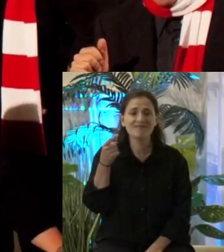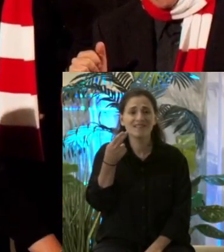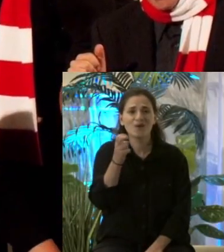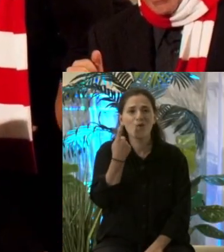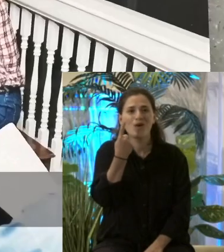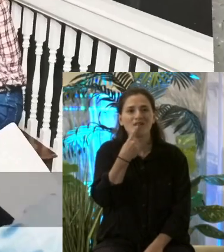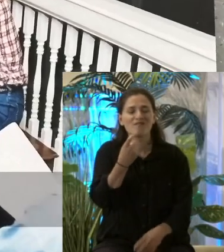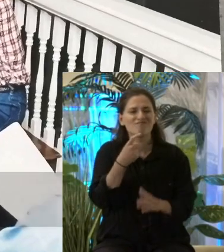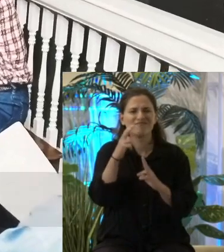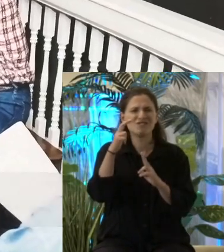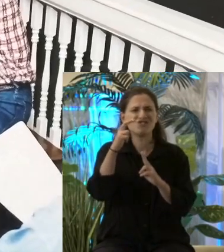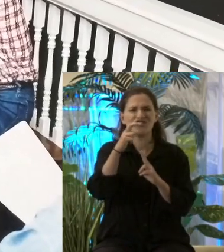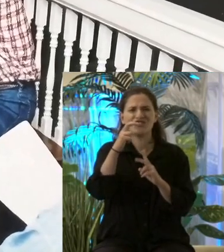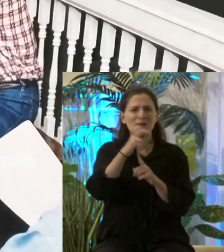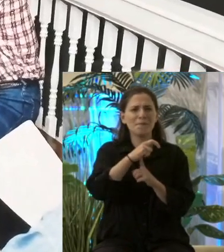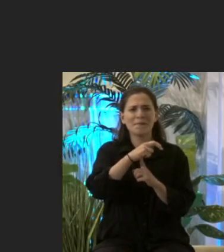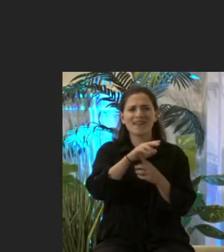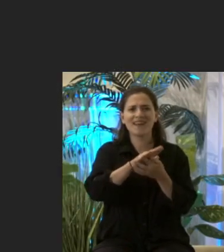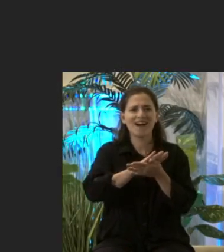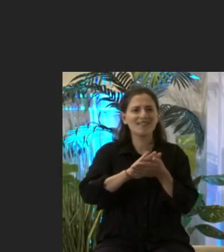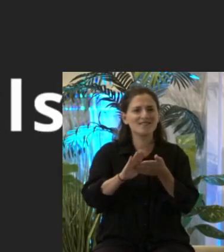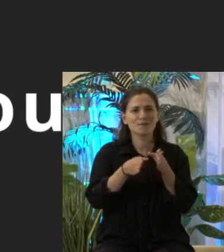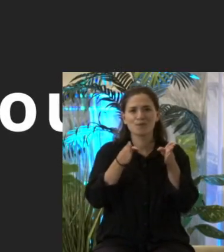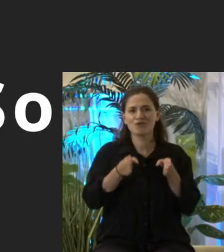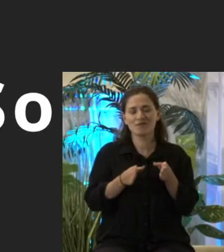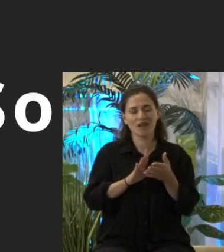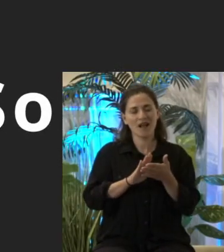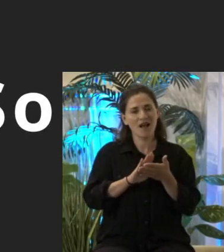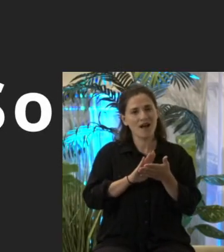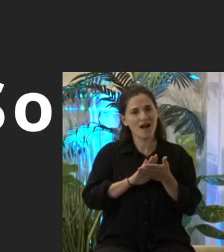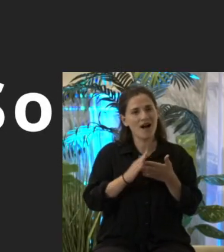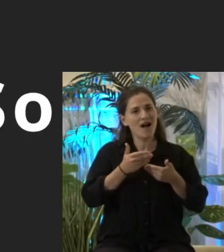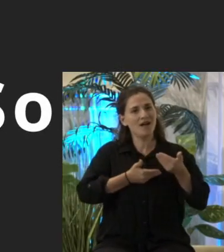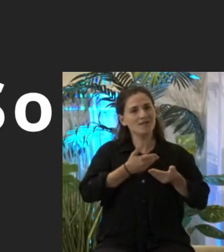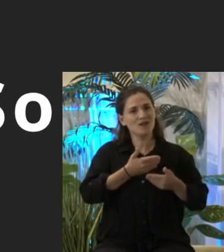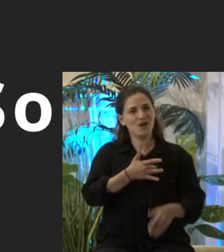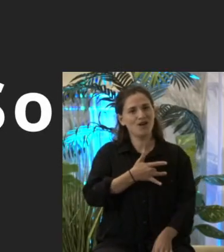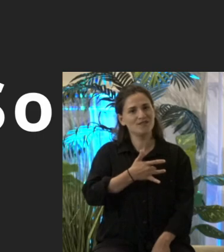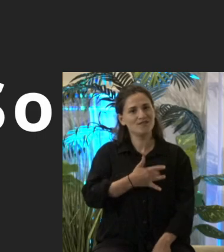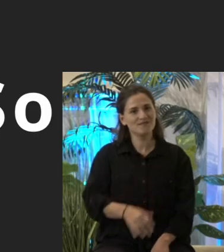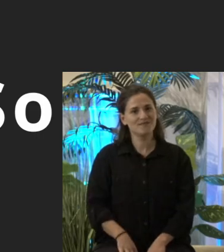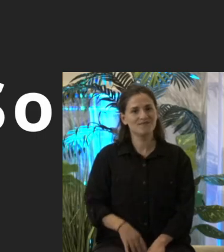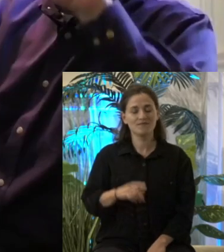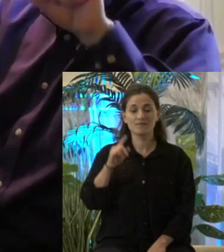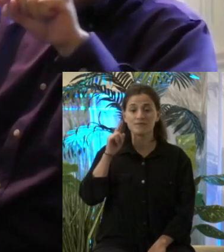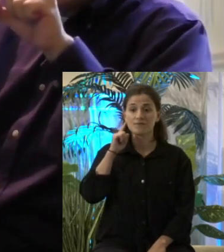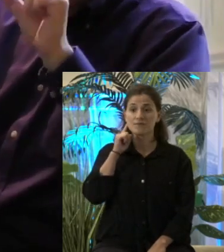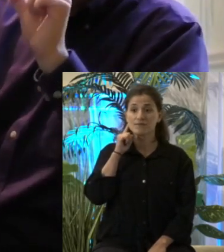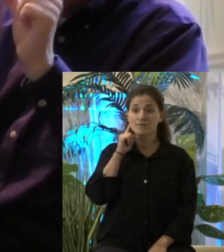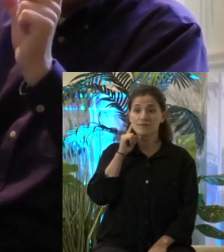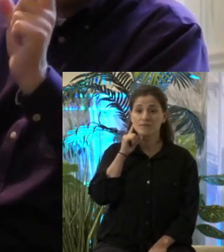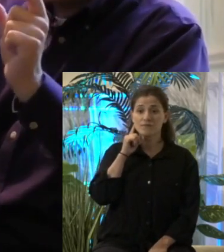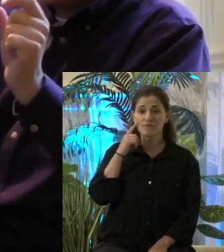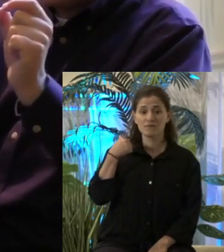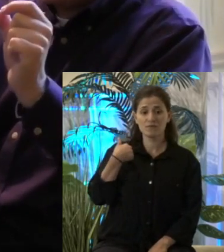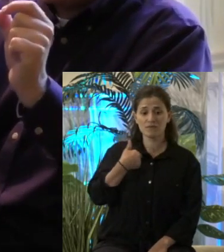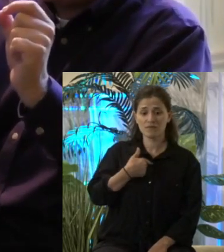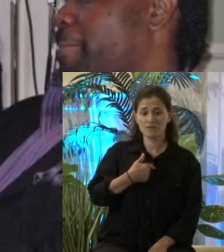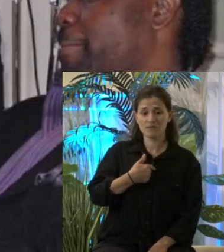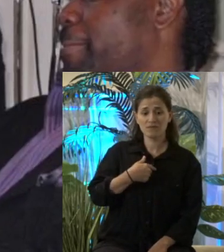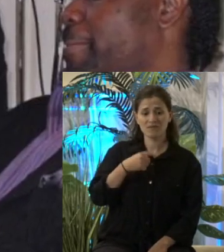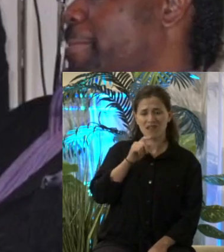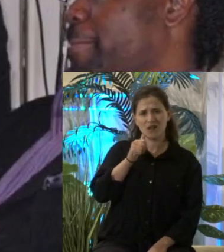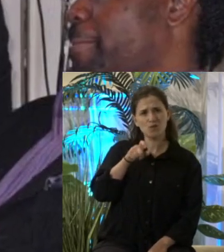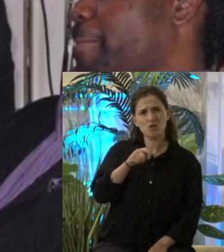people, such a very kind heart. We're not just boxed into any one style